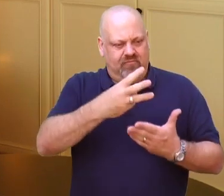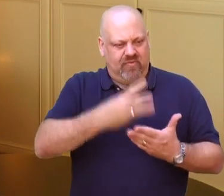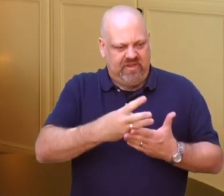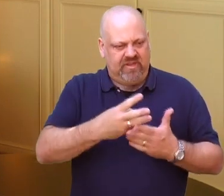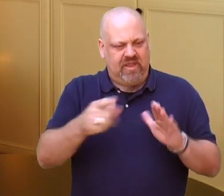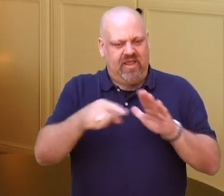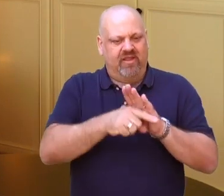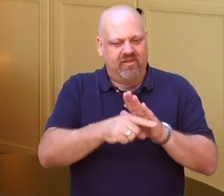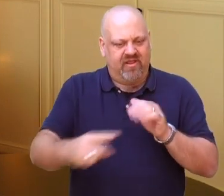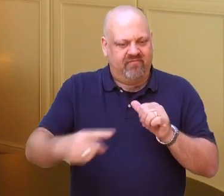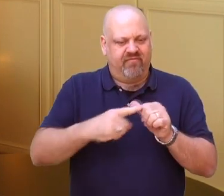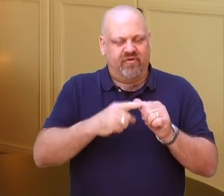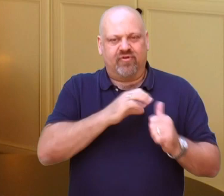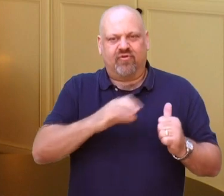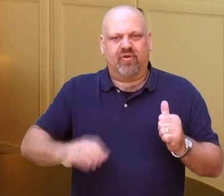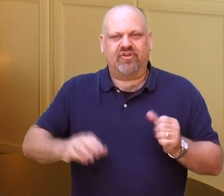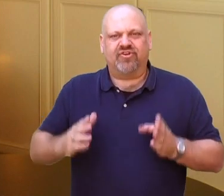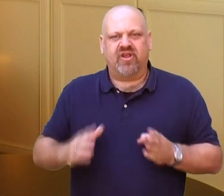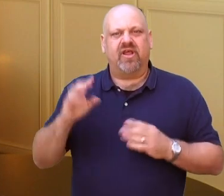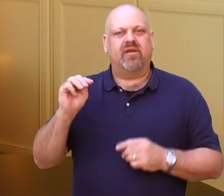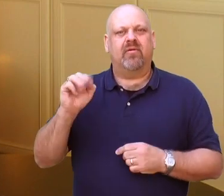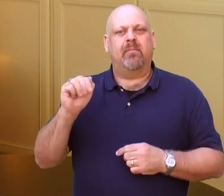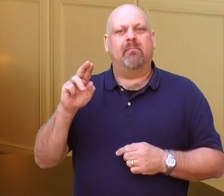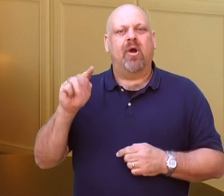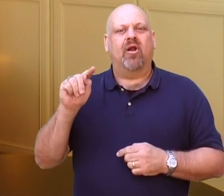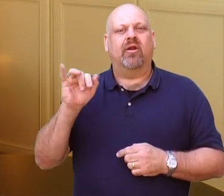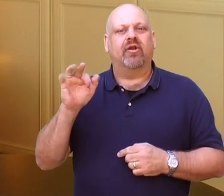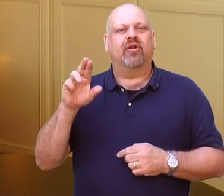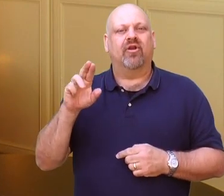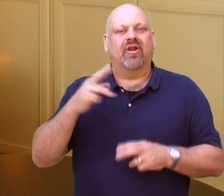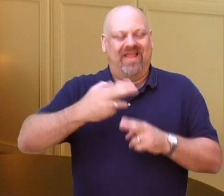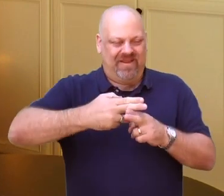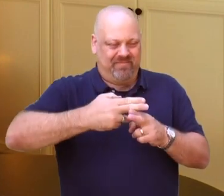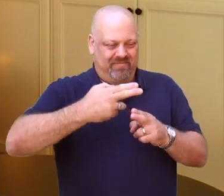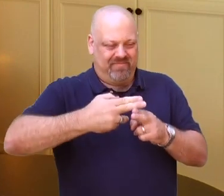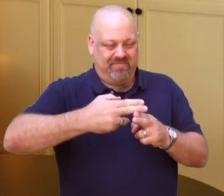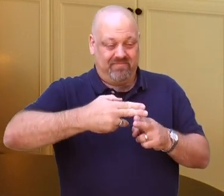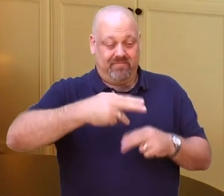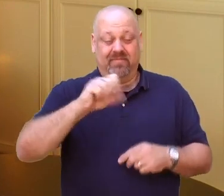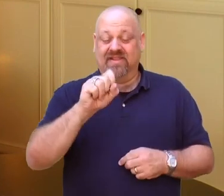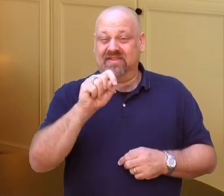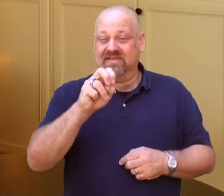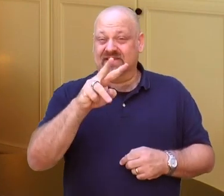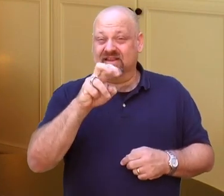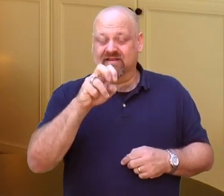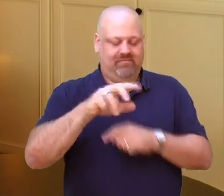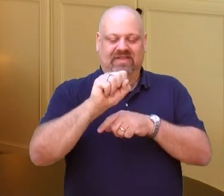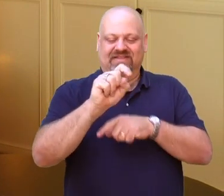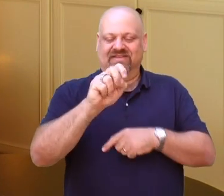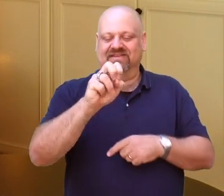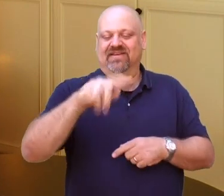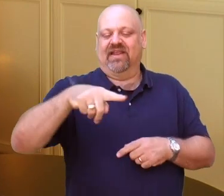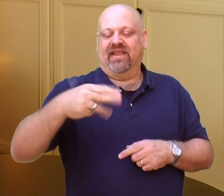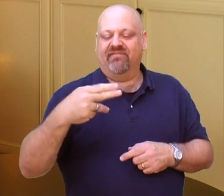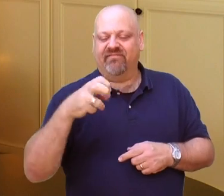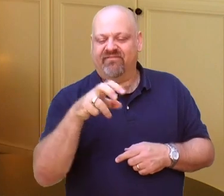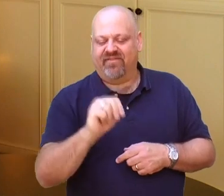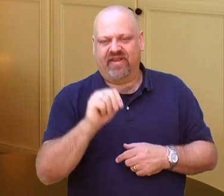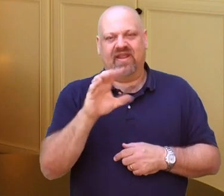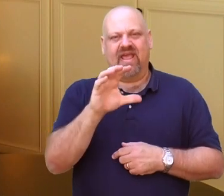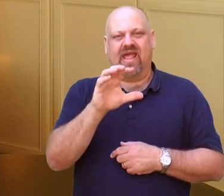the first Christian martyrs, a man named Stephen. We read in Acts chapter 7, beginning at